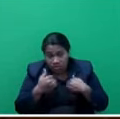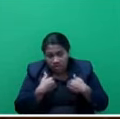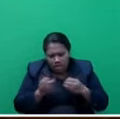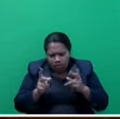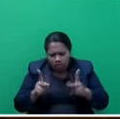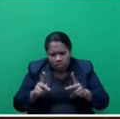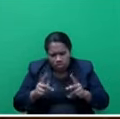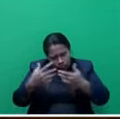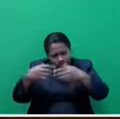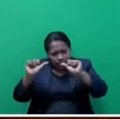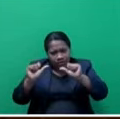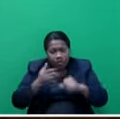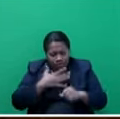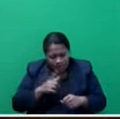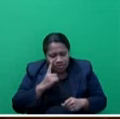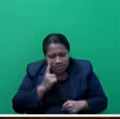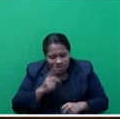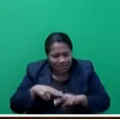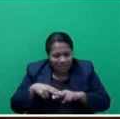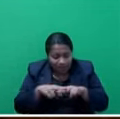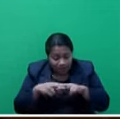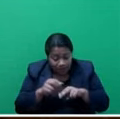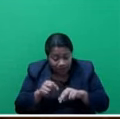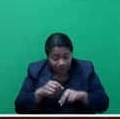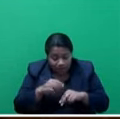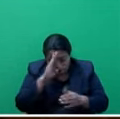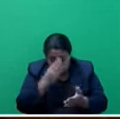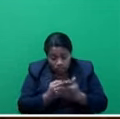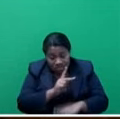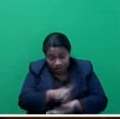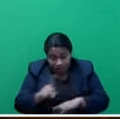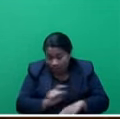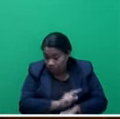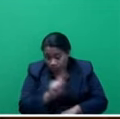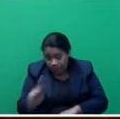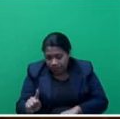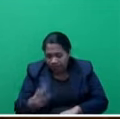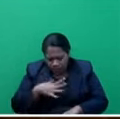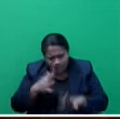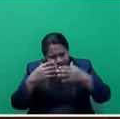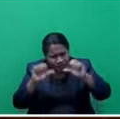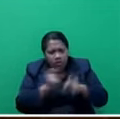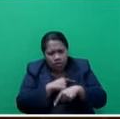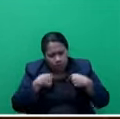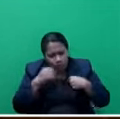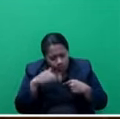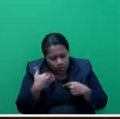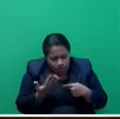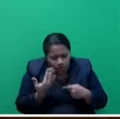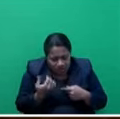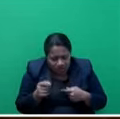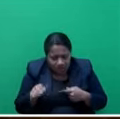the Pacific. As the nation with the single greatest interest in the university, we have and we will always put a high value